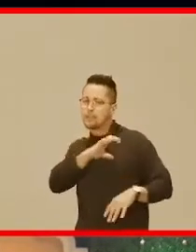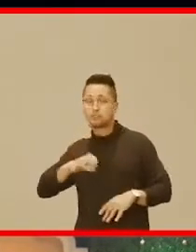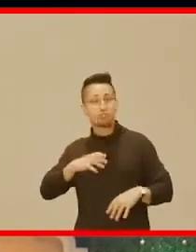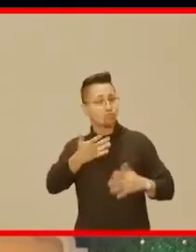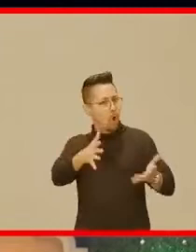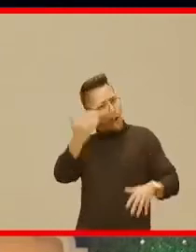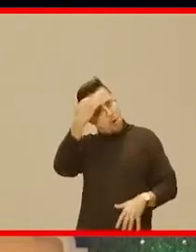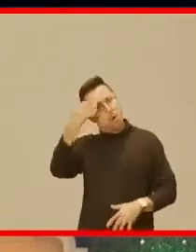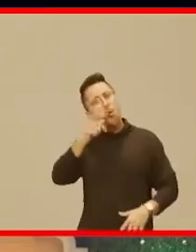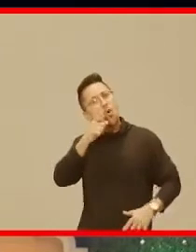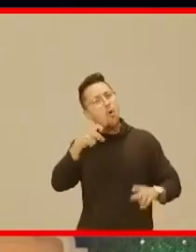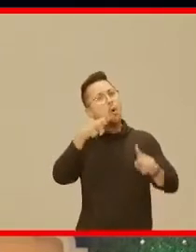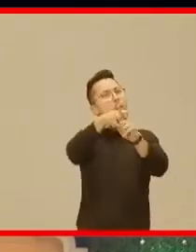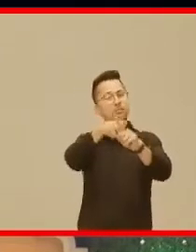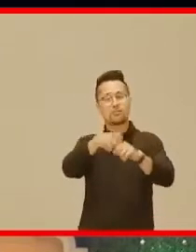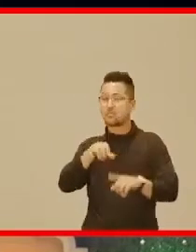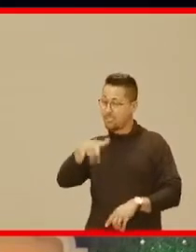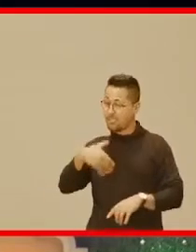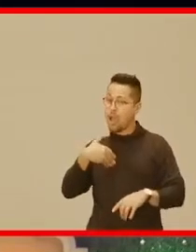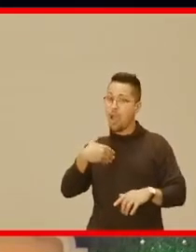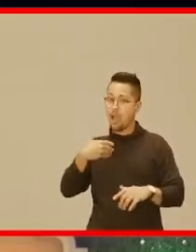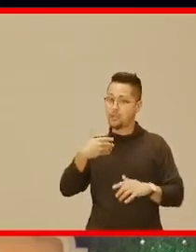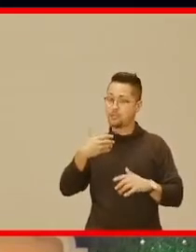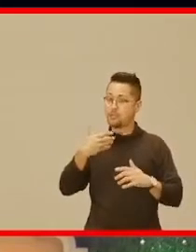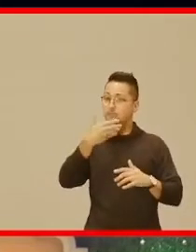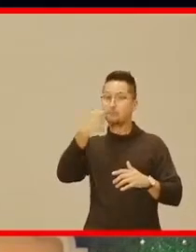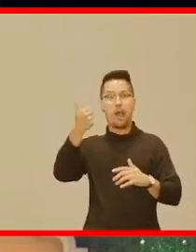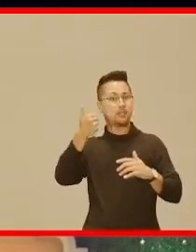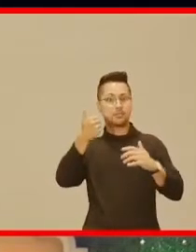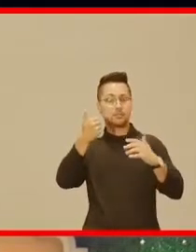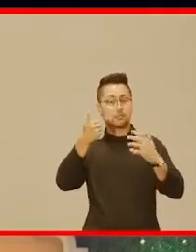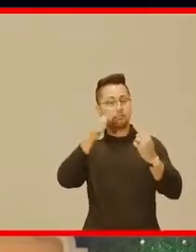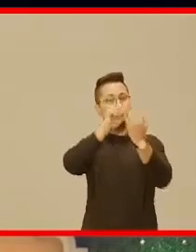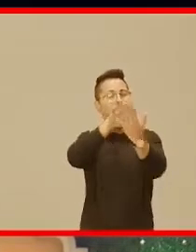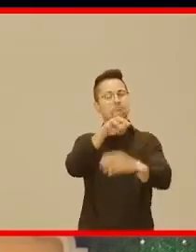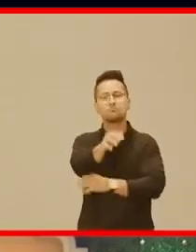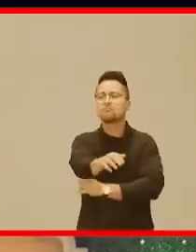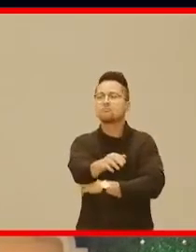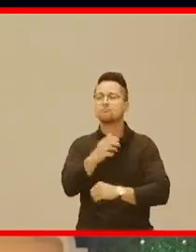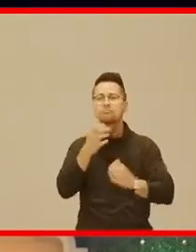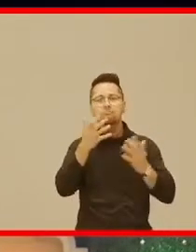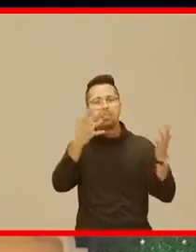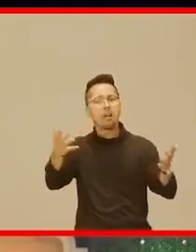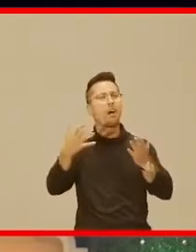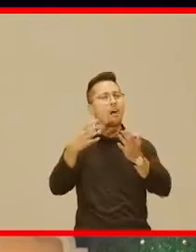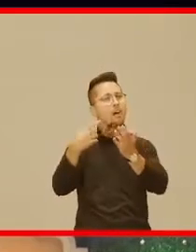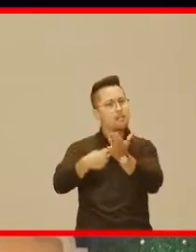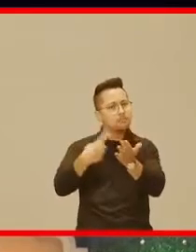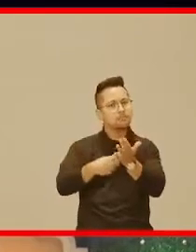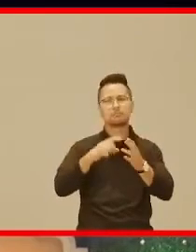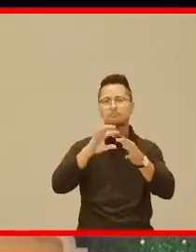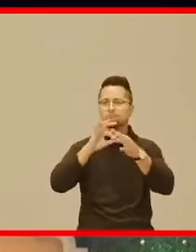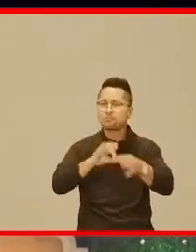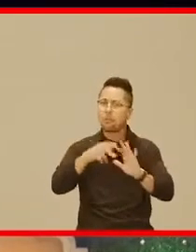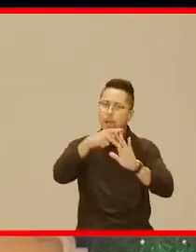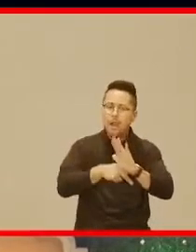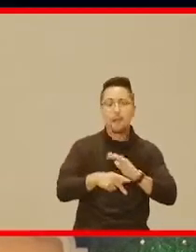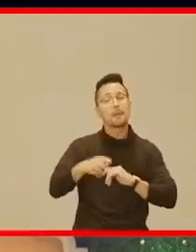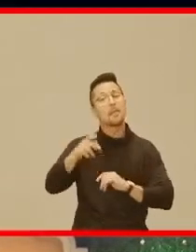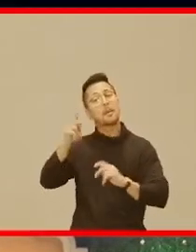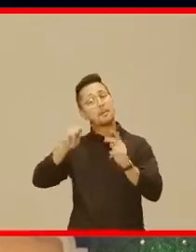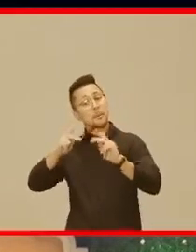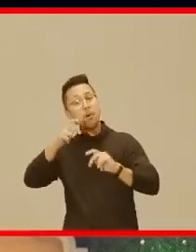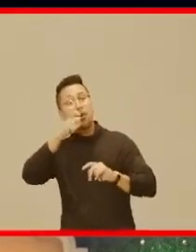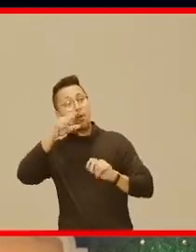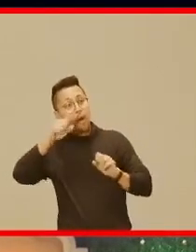really 90% of the battle. So, there's a lot of discussions on the issues and policies, but the people who actually can get to those people because